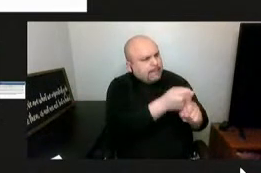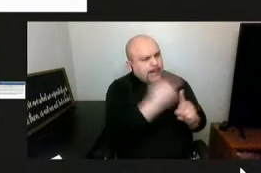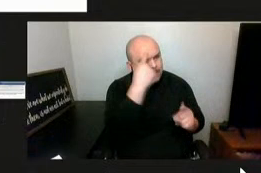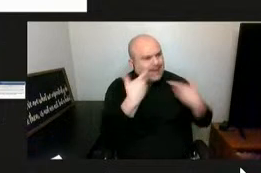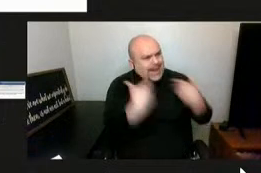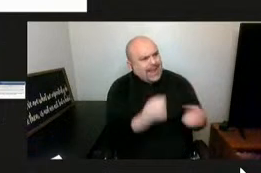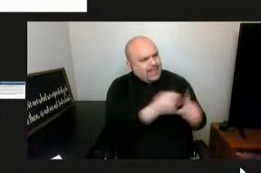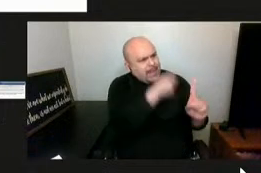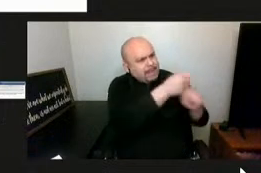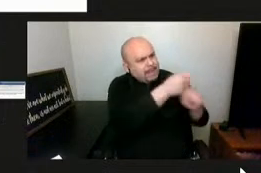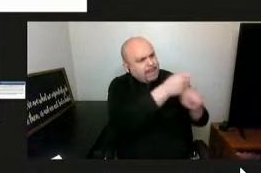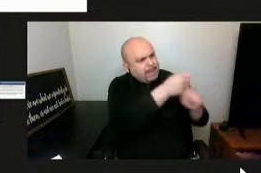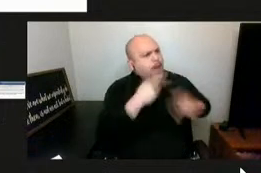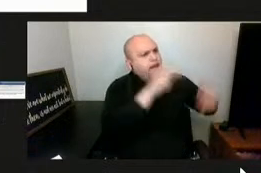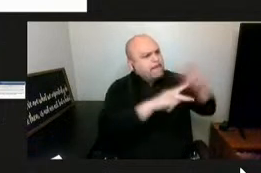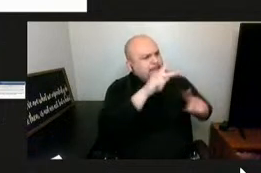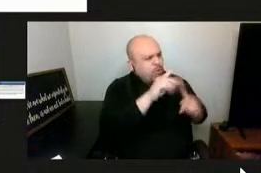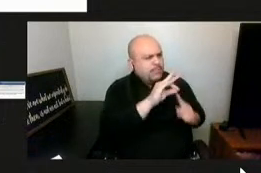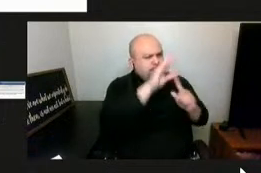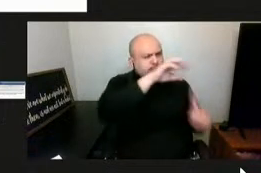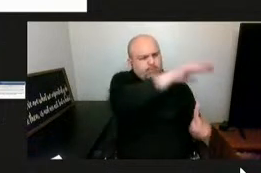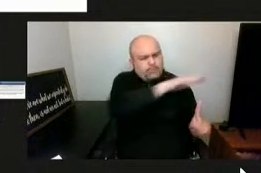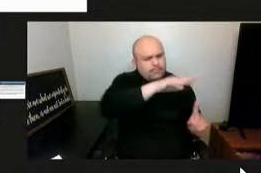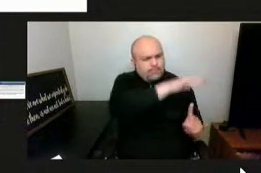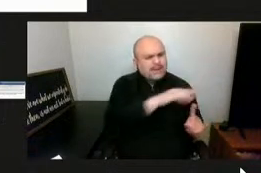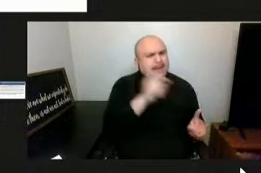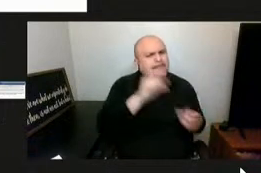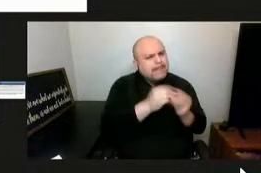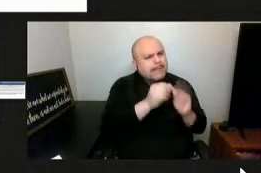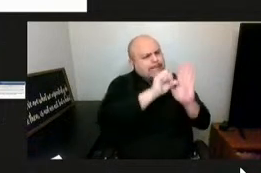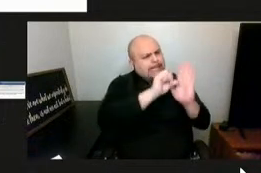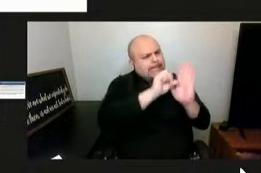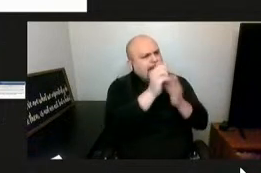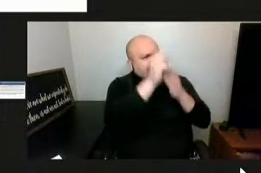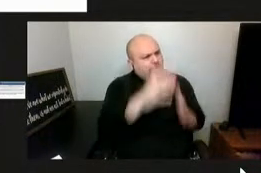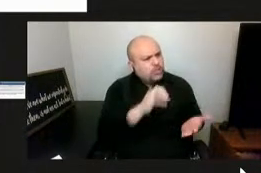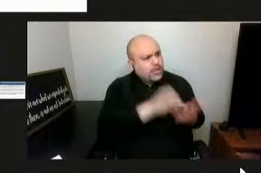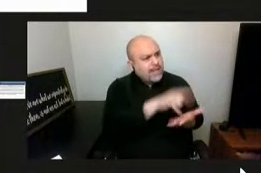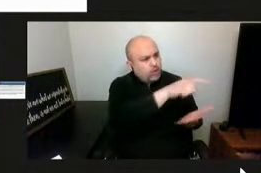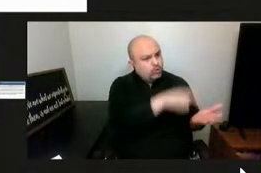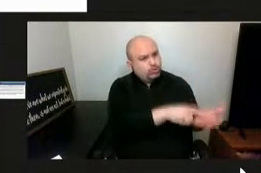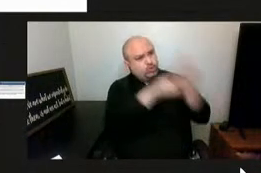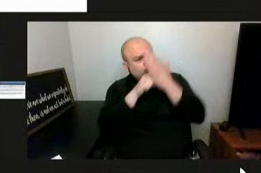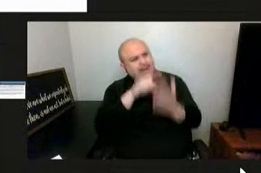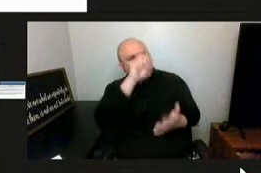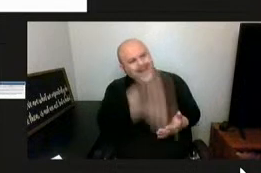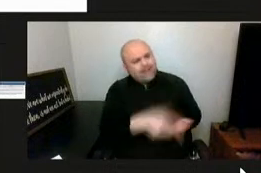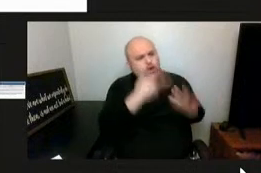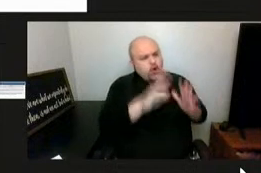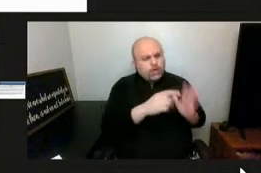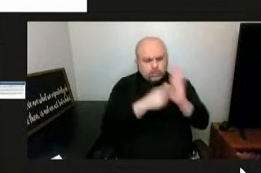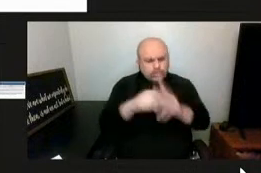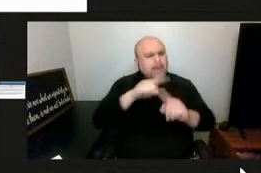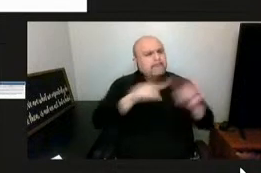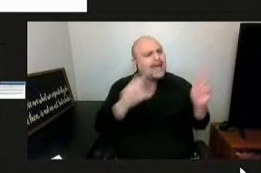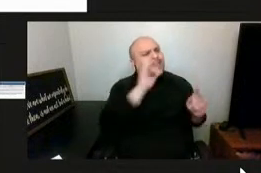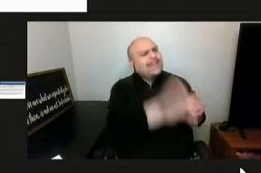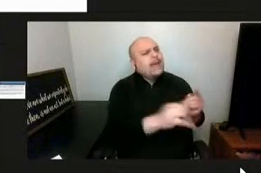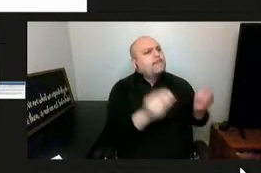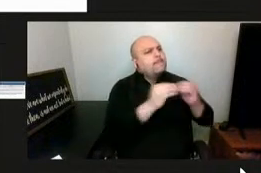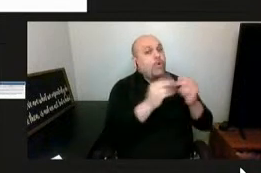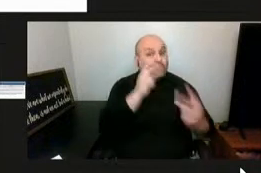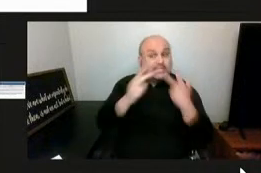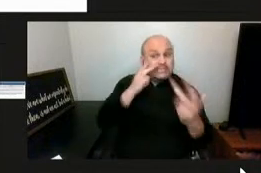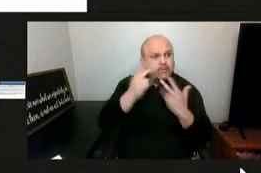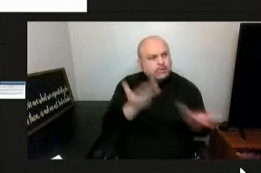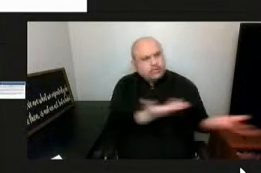young people in particular. Again, highlighting the leadership that young people are displaying and have displayed, but that is particularly more visible as a result